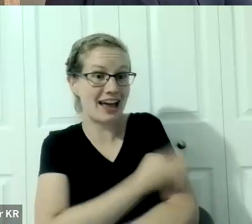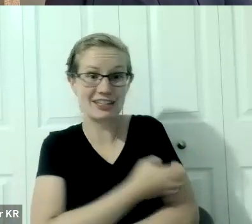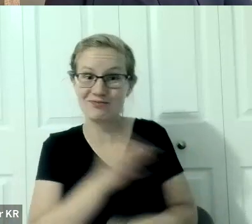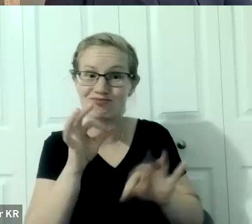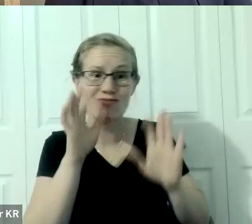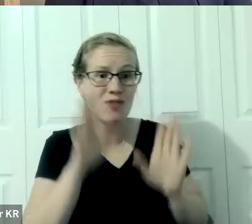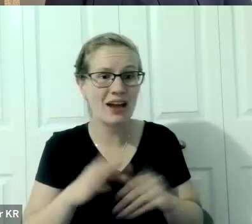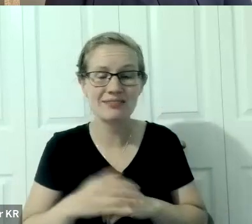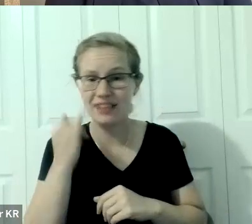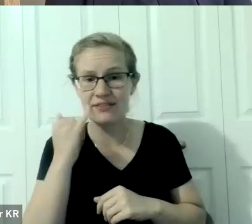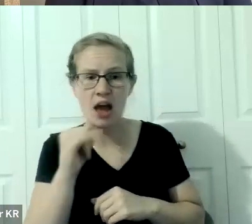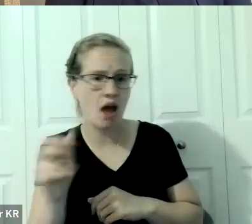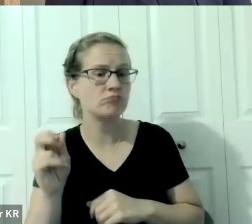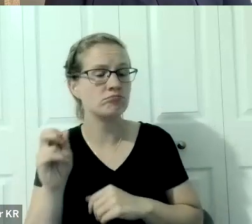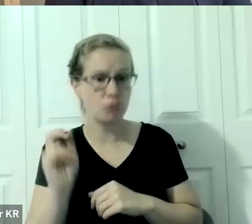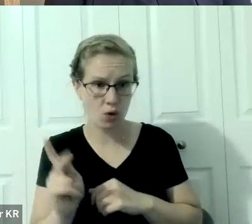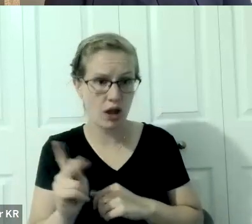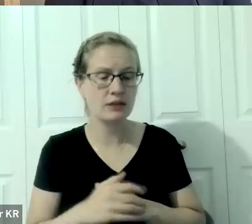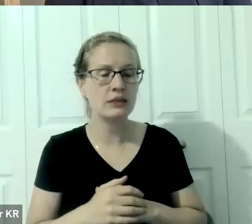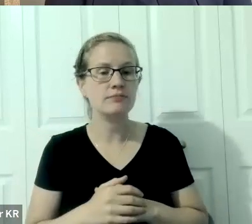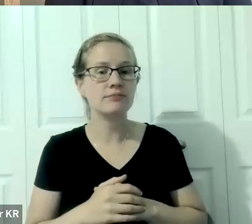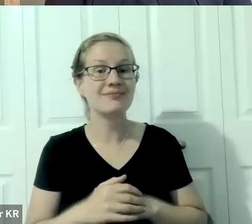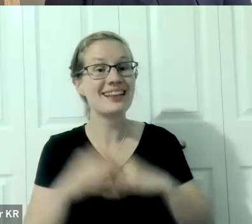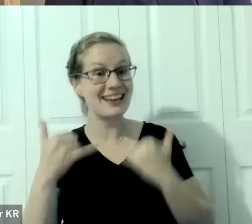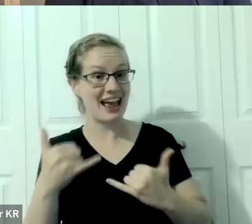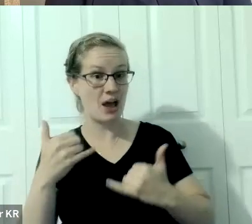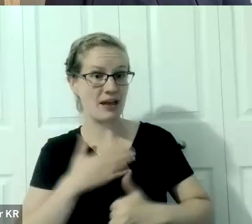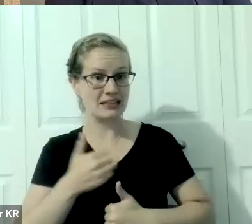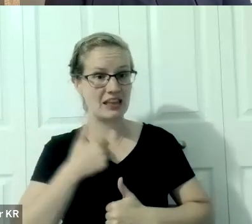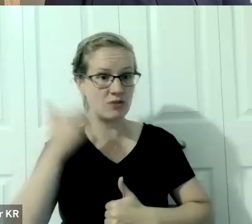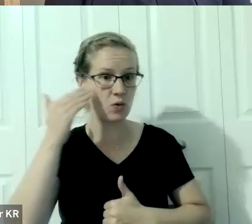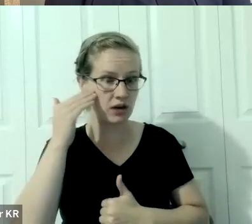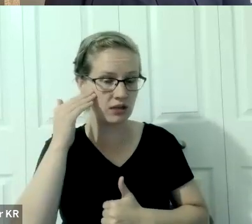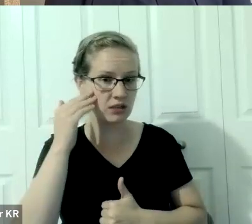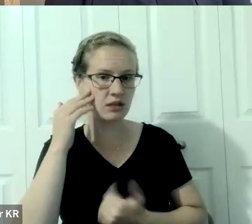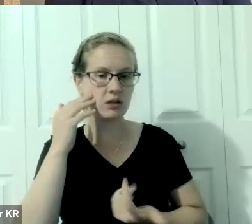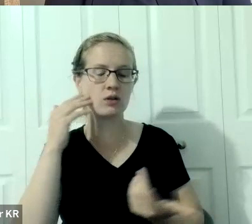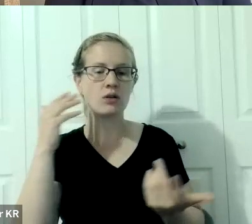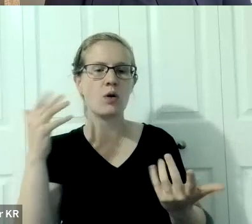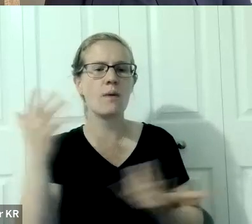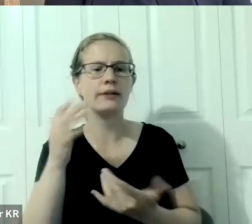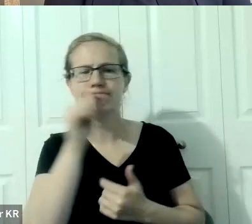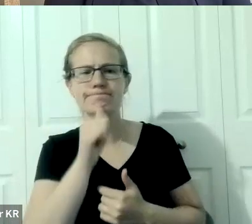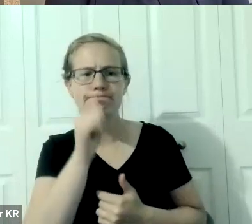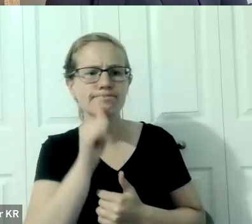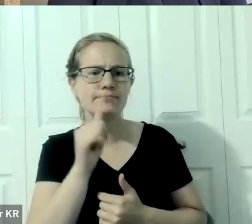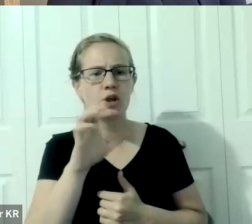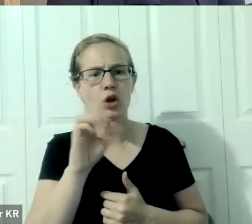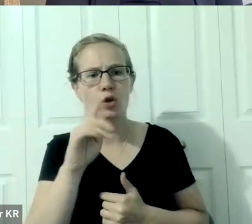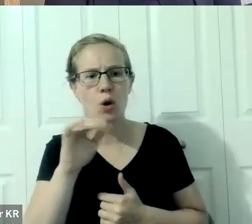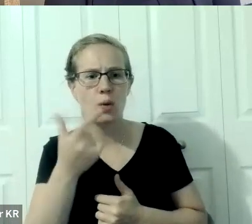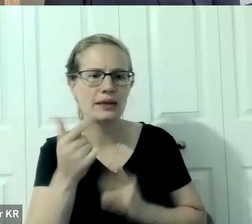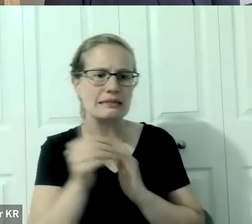If I don't, okay. Now my self-awareness has to be, what are the coping mechanisms? What